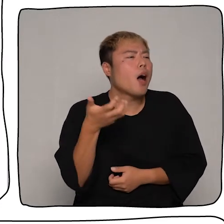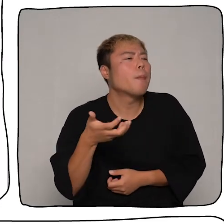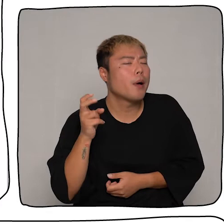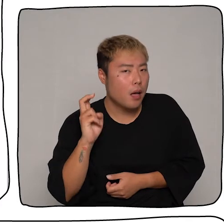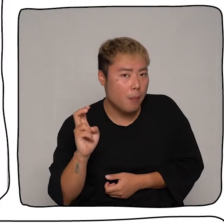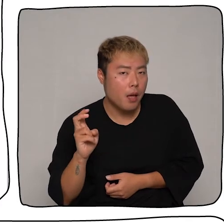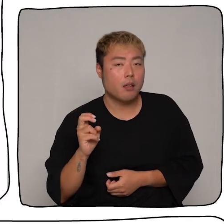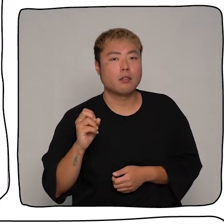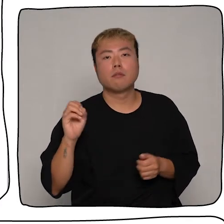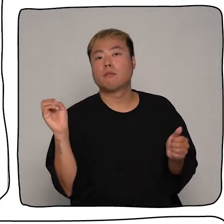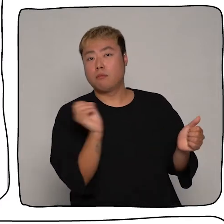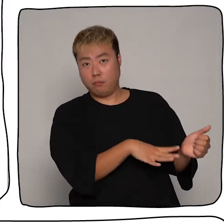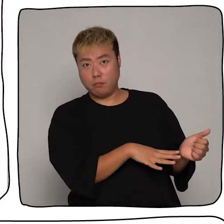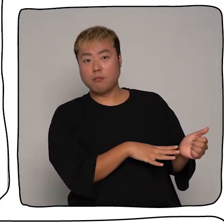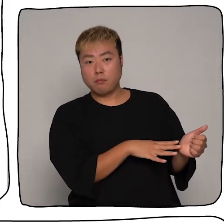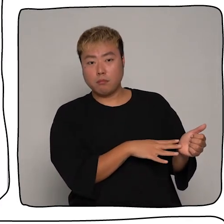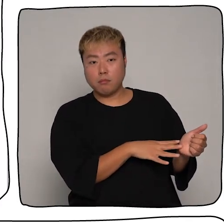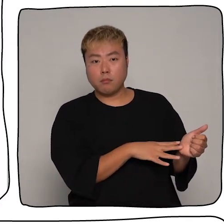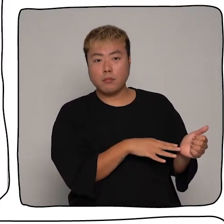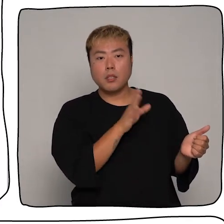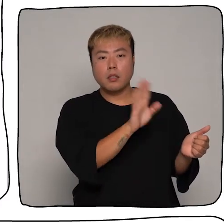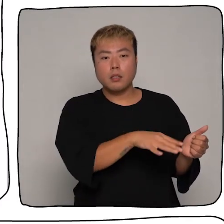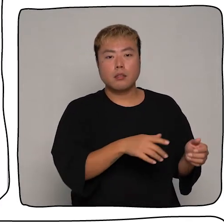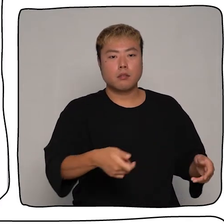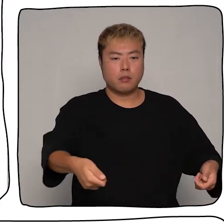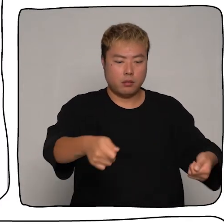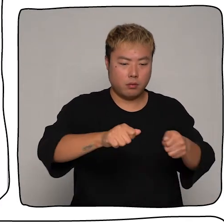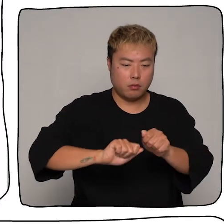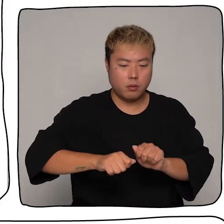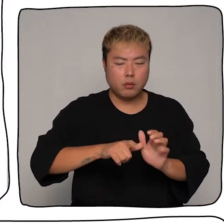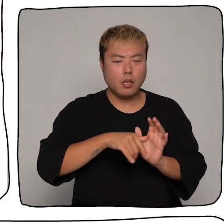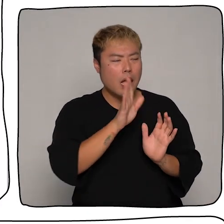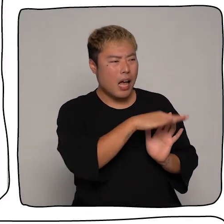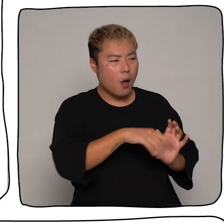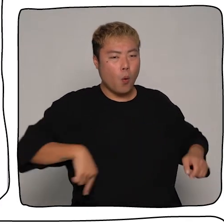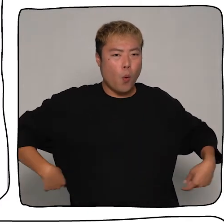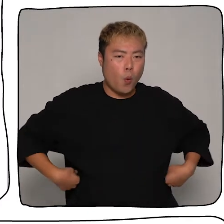in pain." Or your father must be